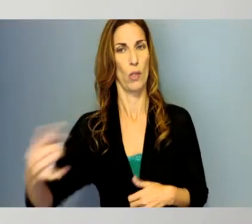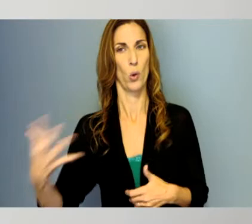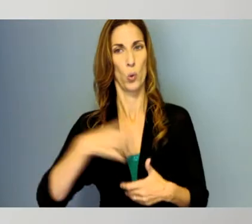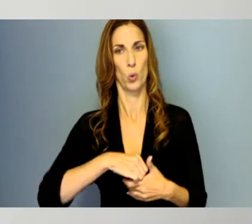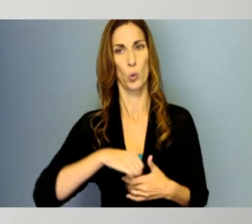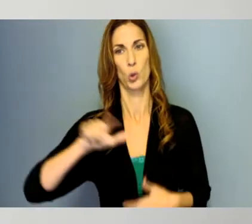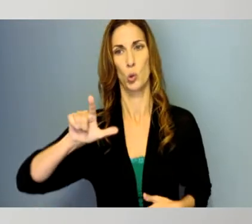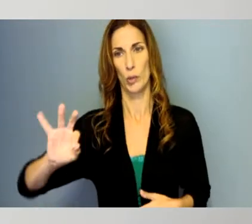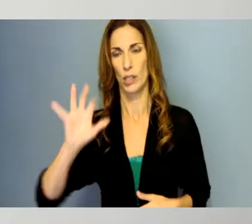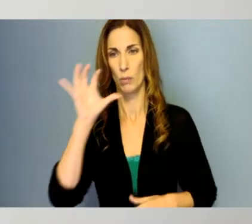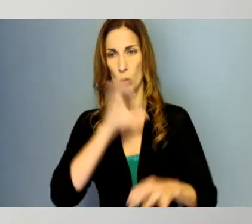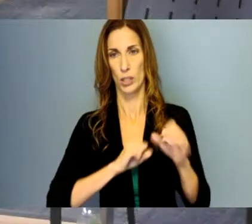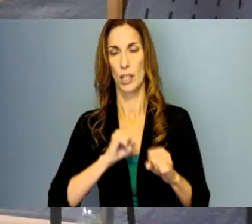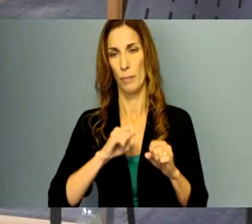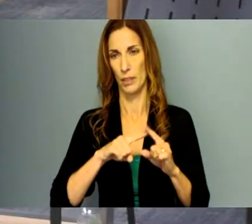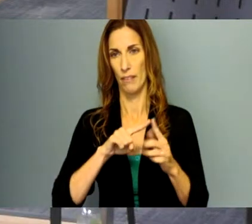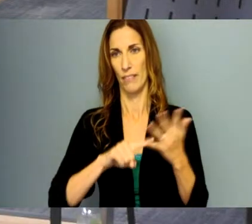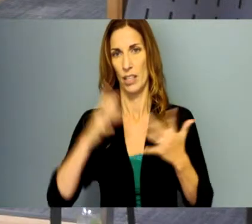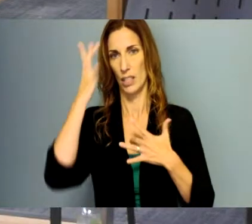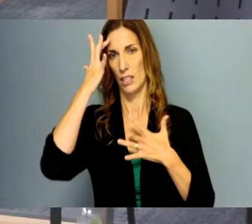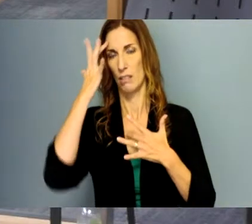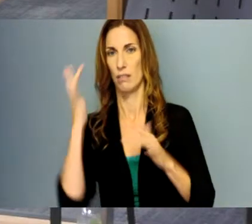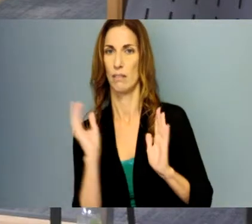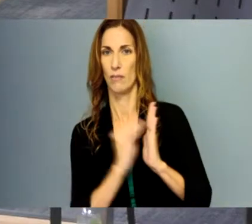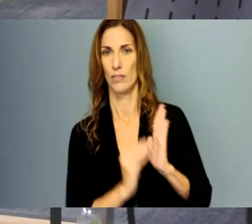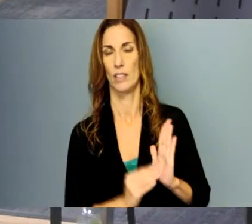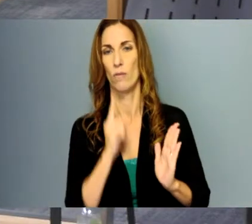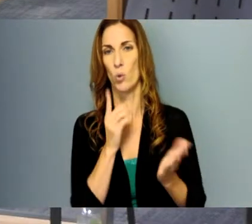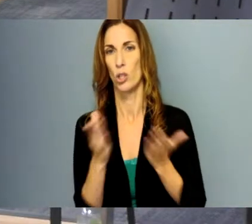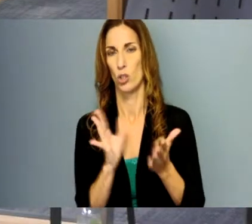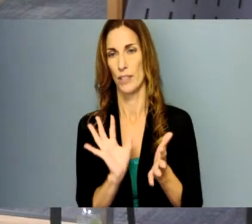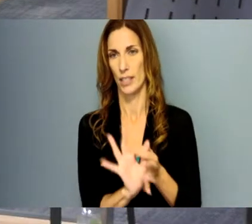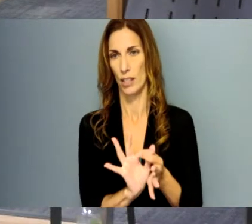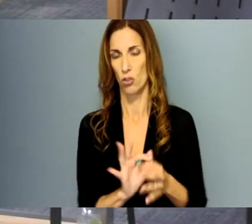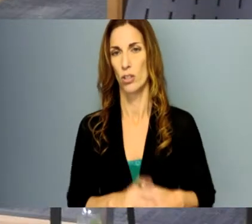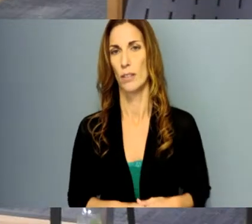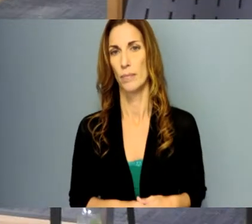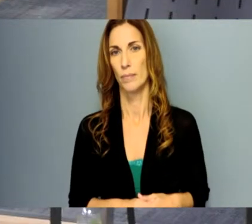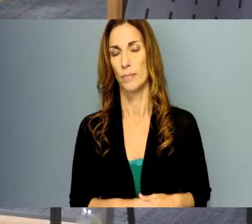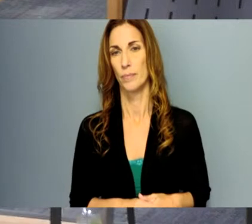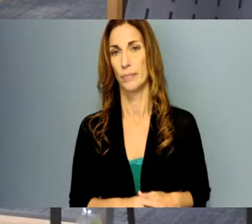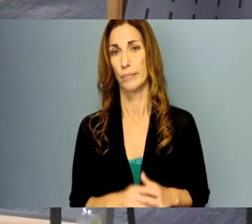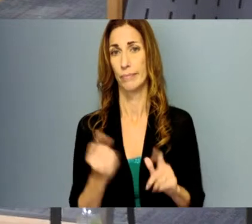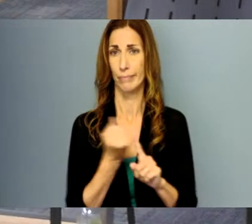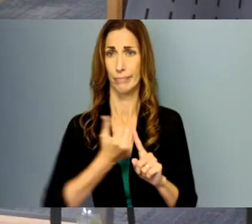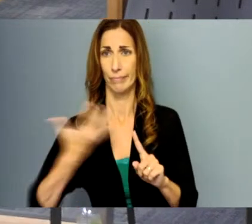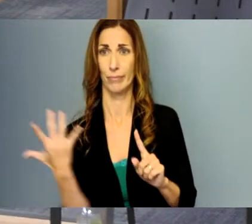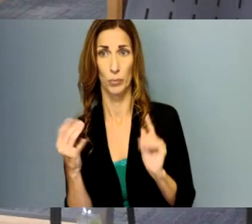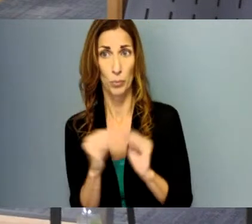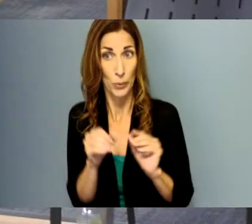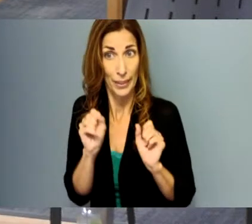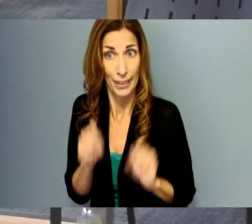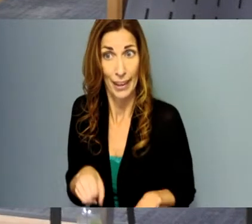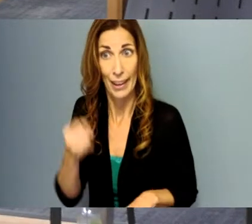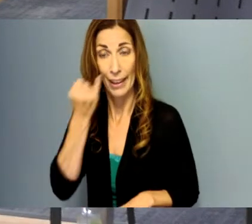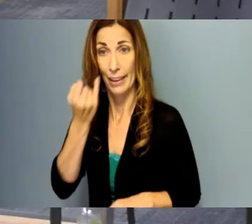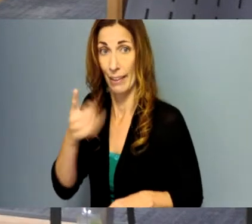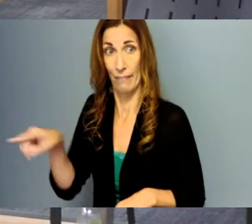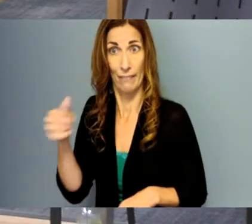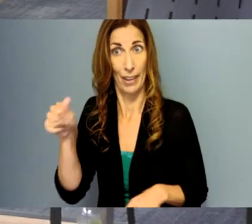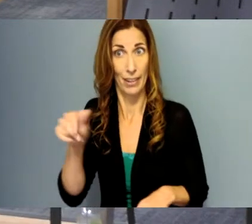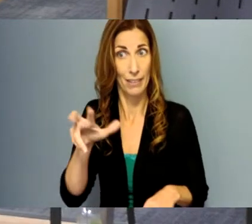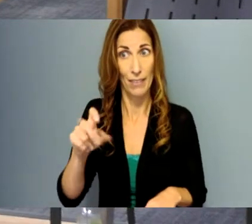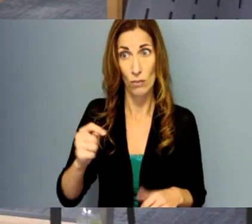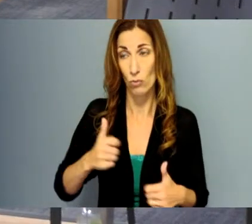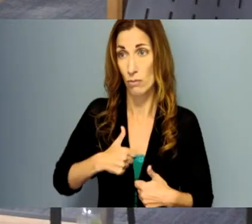29 presumptive illnesses for service connection. And I can go further in depth in that if there's veterans that are listening